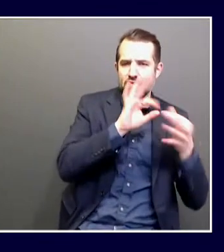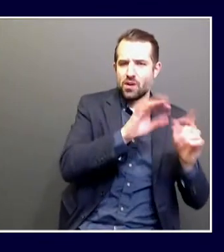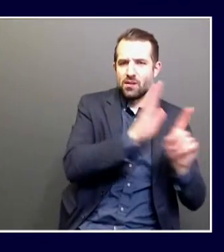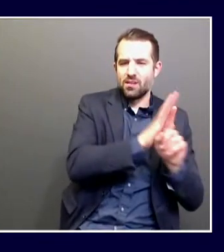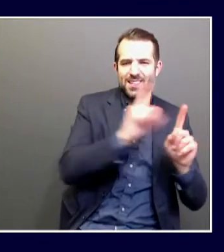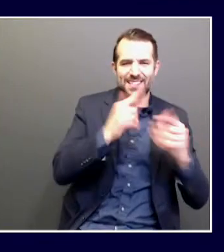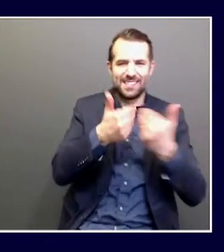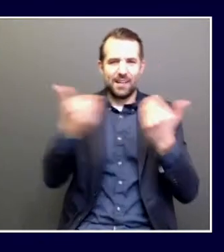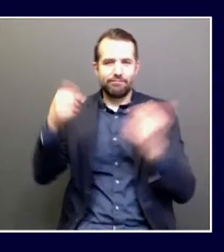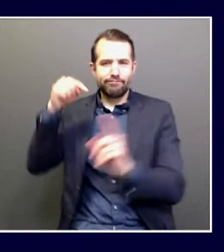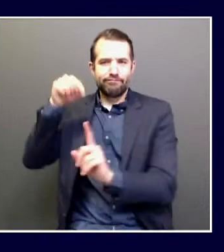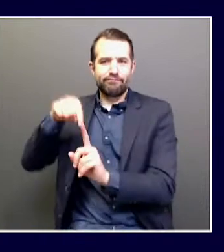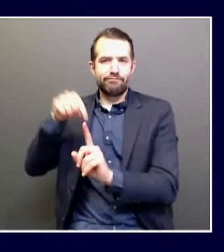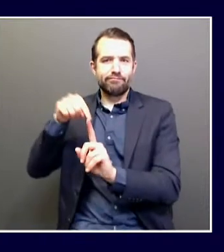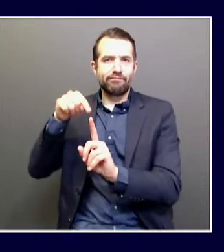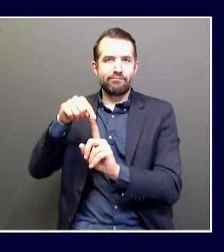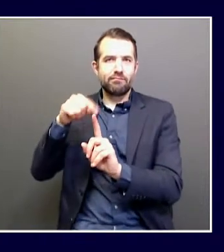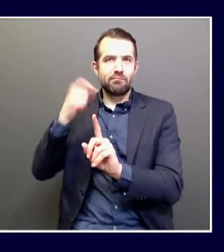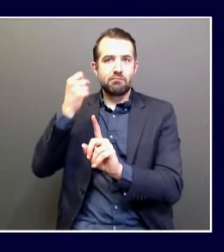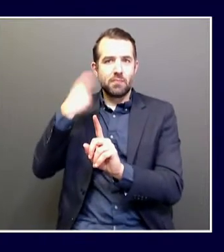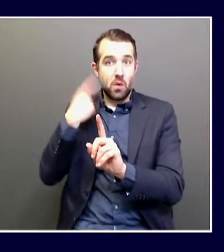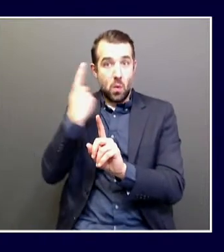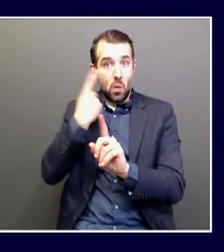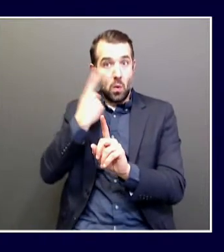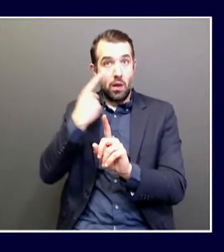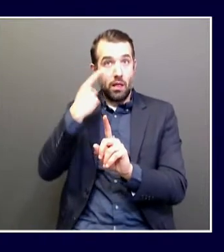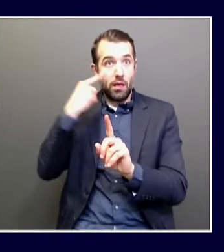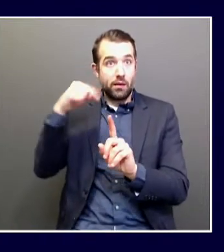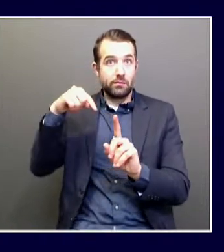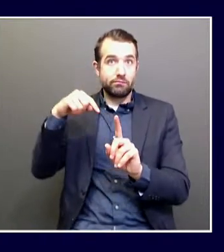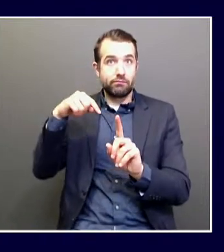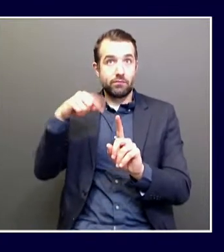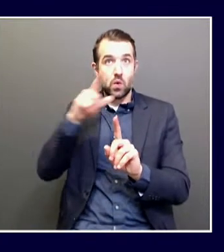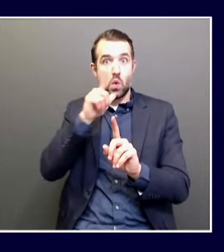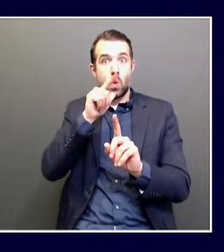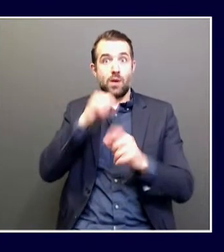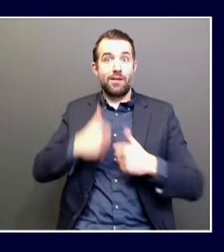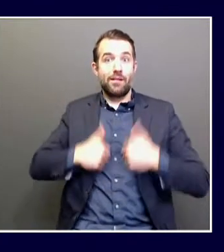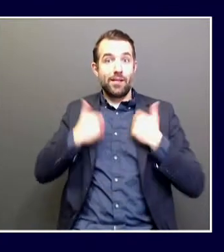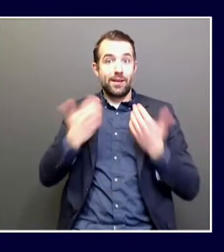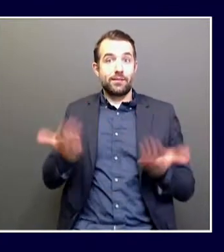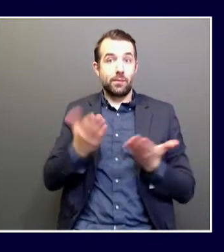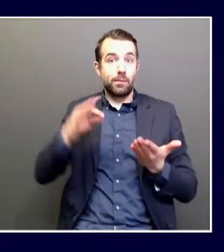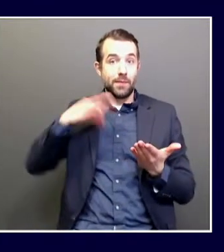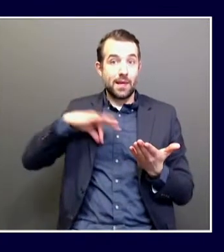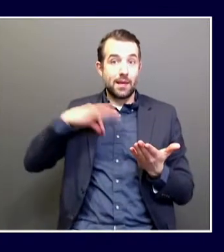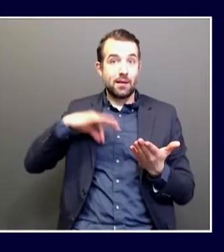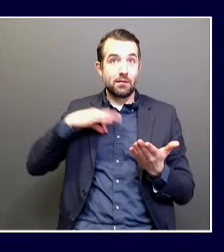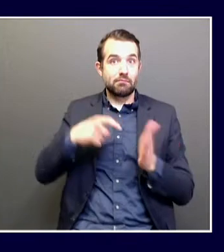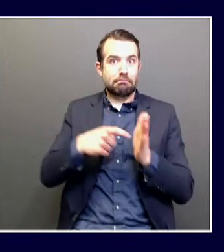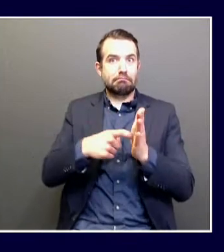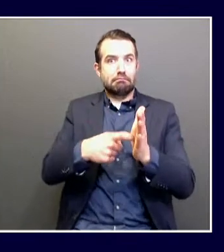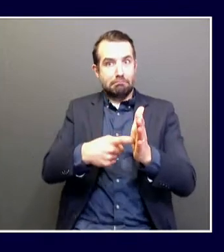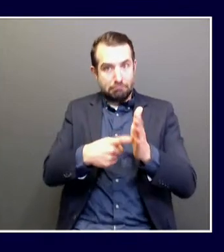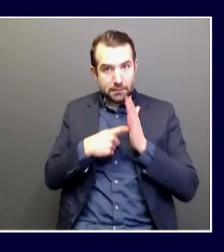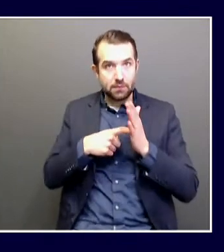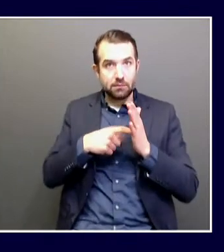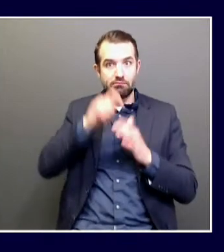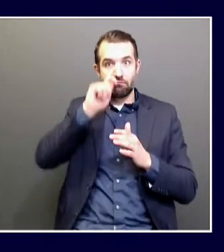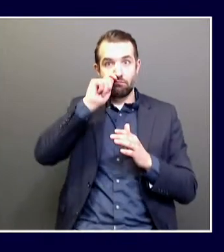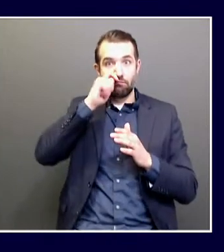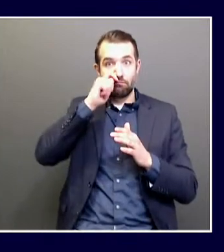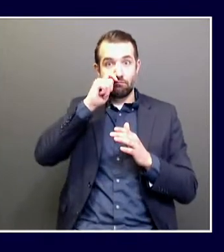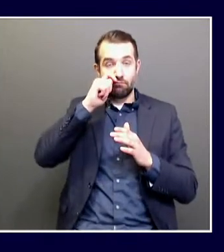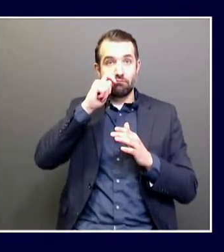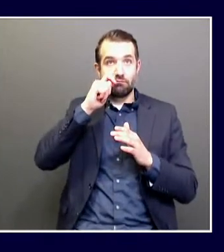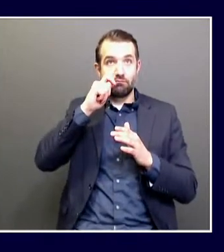residents of the state of Maine can expect to see more of, tests for folks who have not received a booster shot yet? Or are there other arenas outside